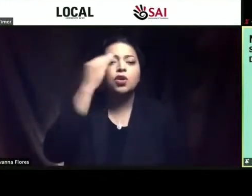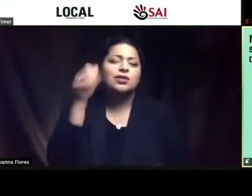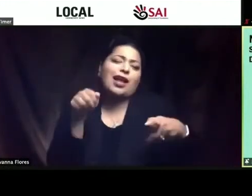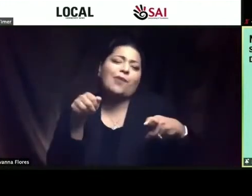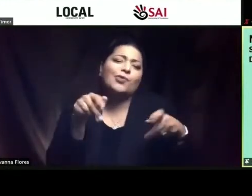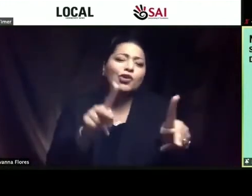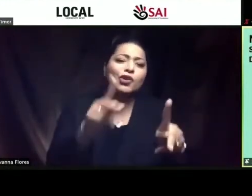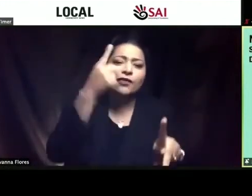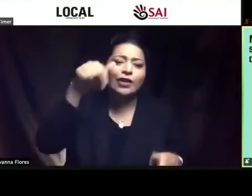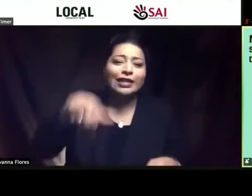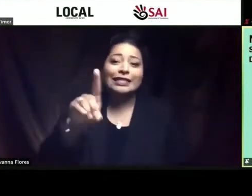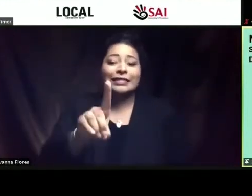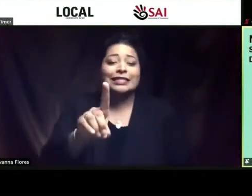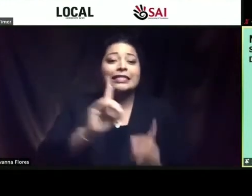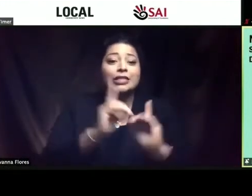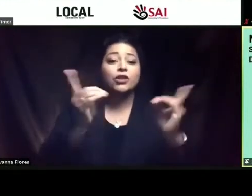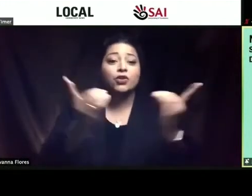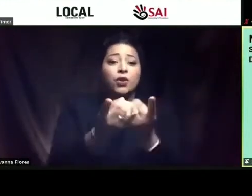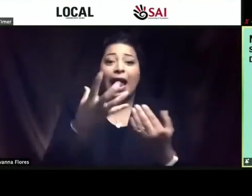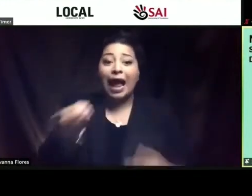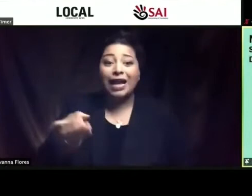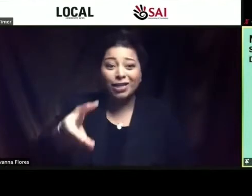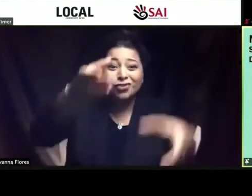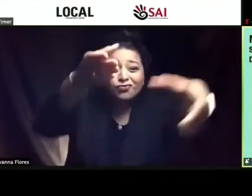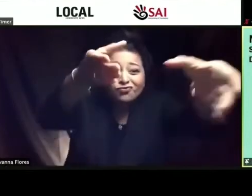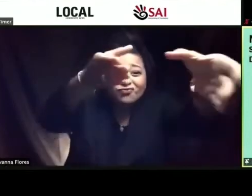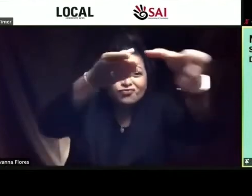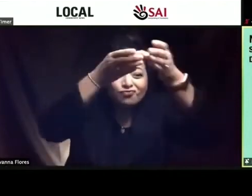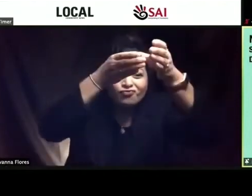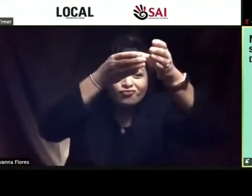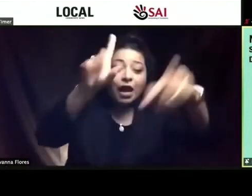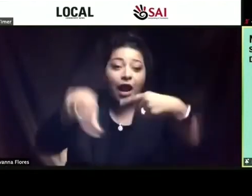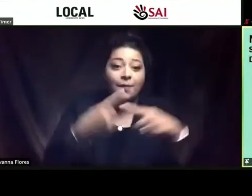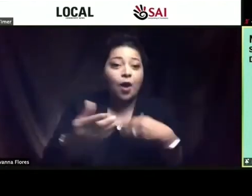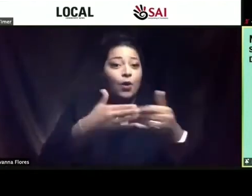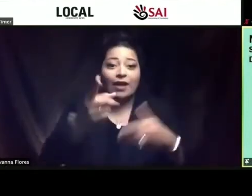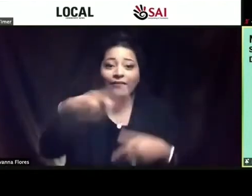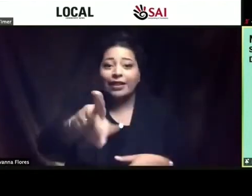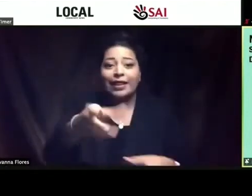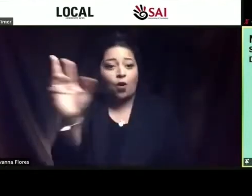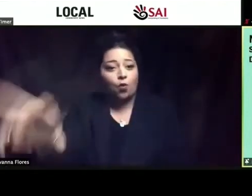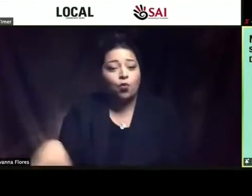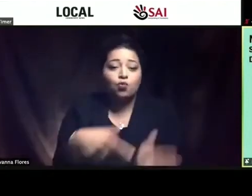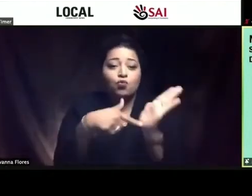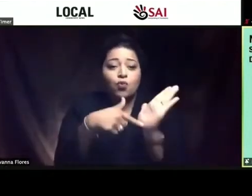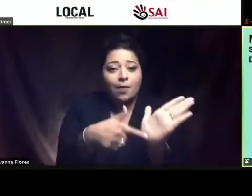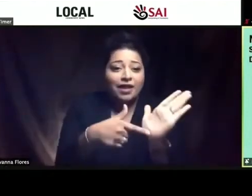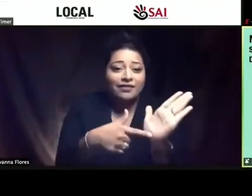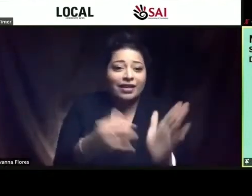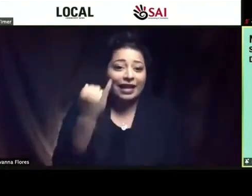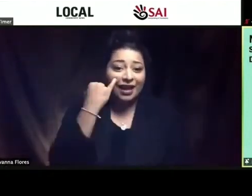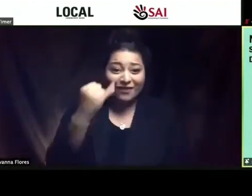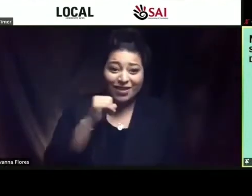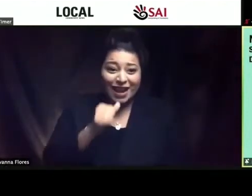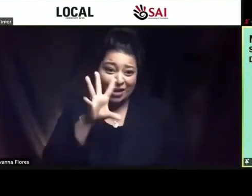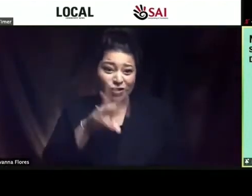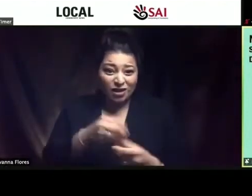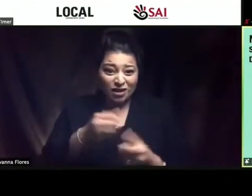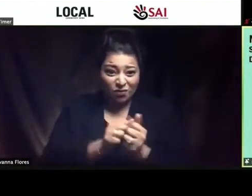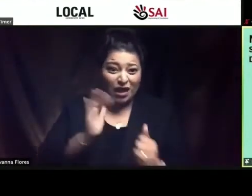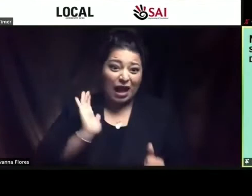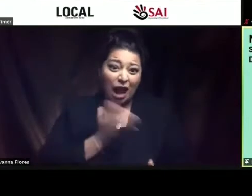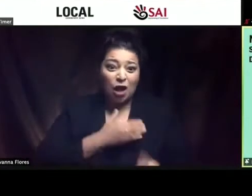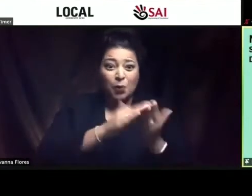of the district, and is very knowledgeable about what they are representing. If they do not have our best interest at hand, they